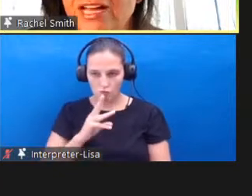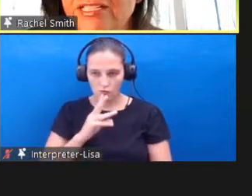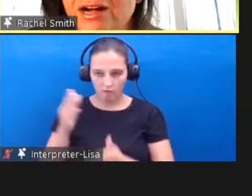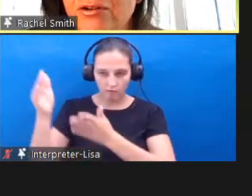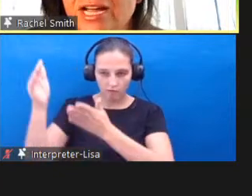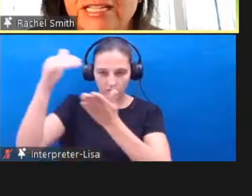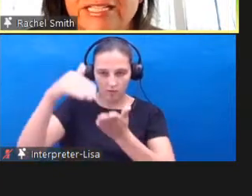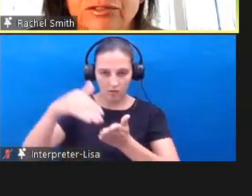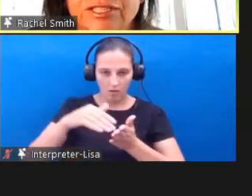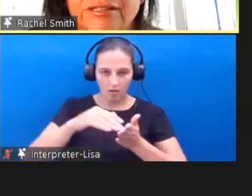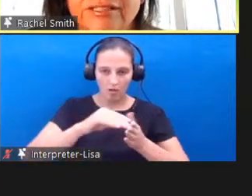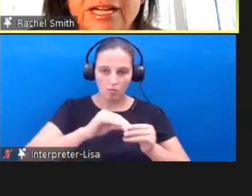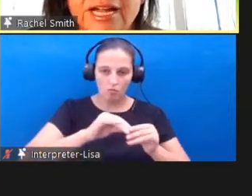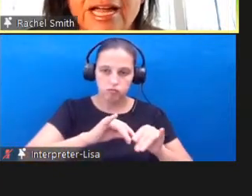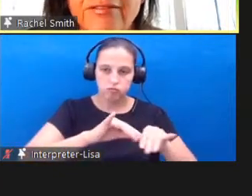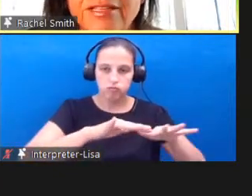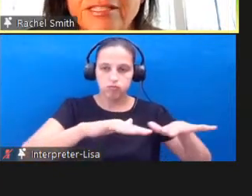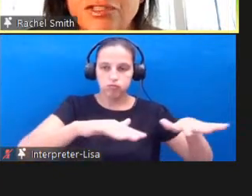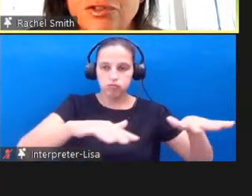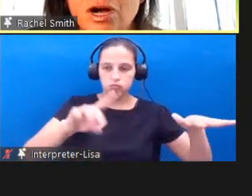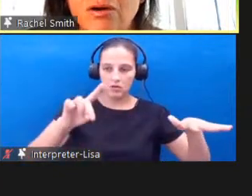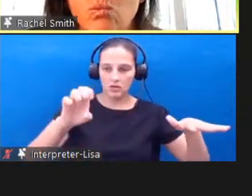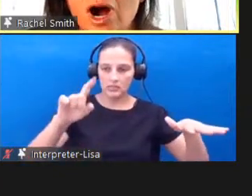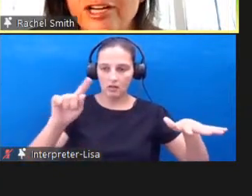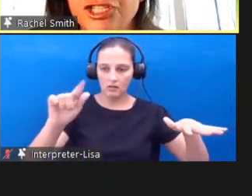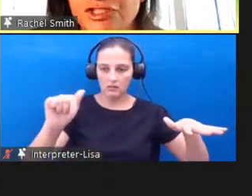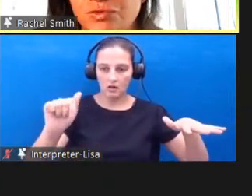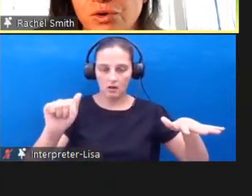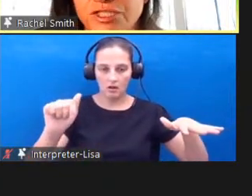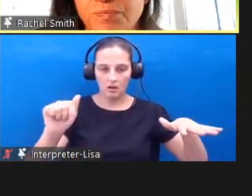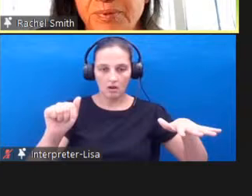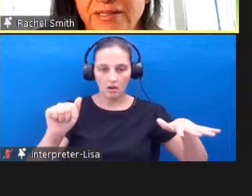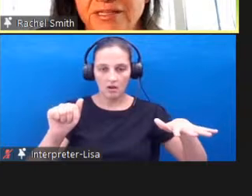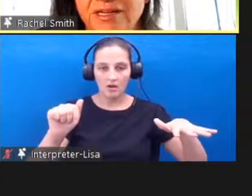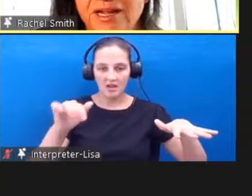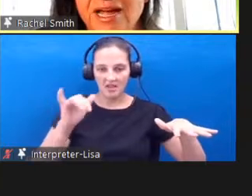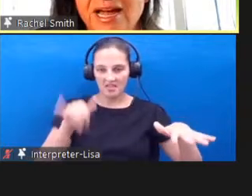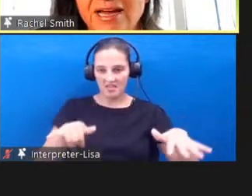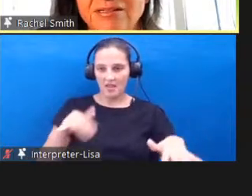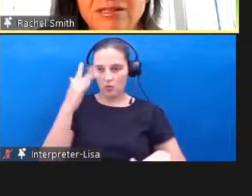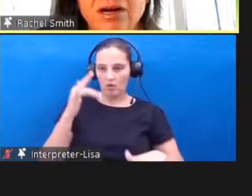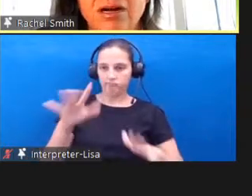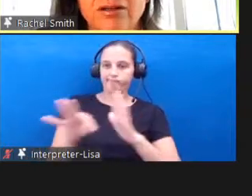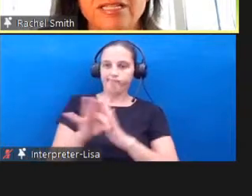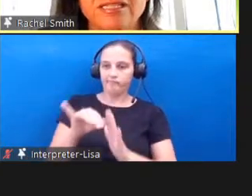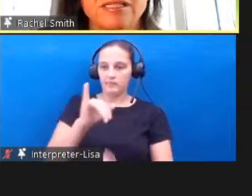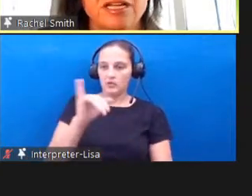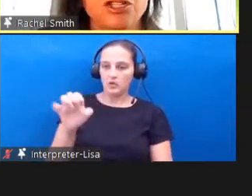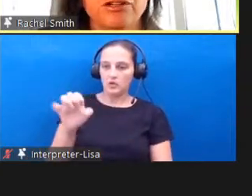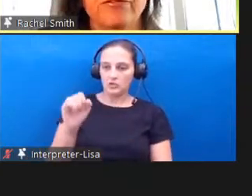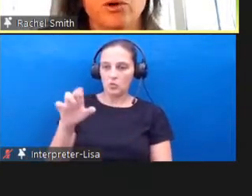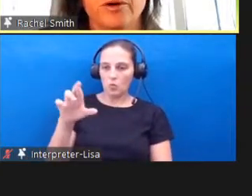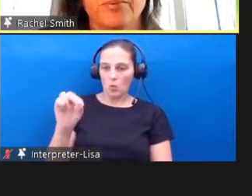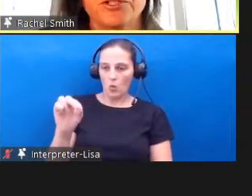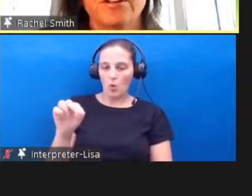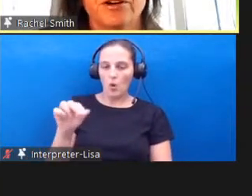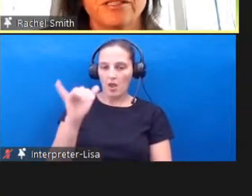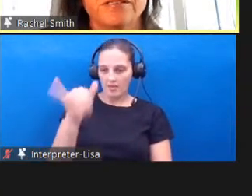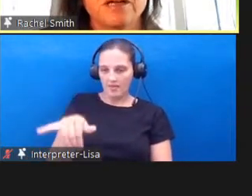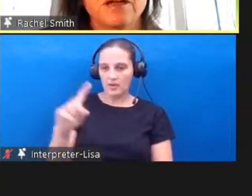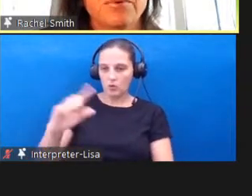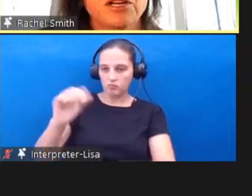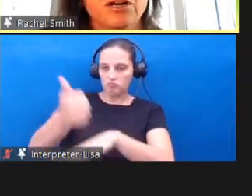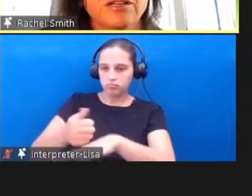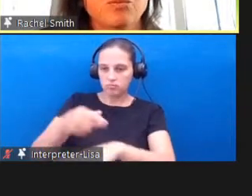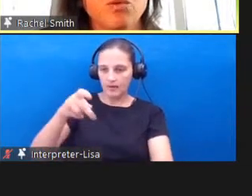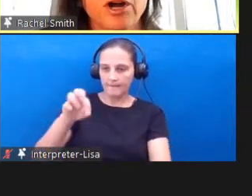then it fanned out in a delta. And this is why Jezero was picked as the destination for